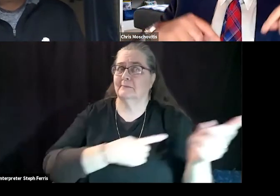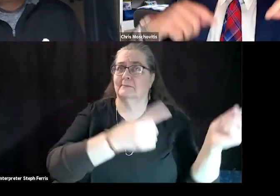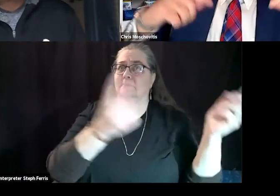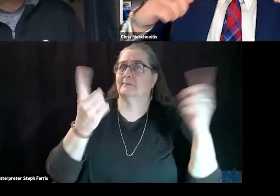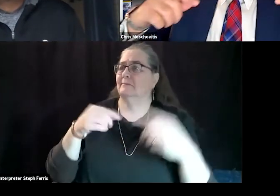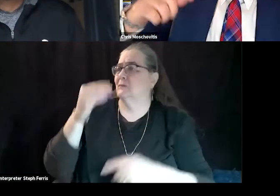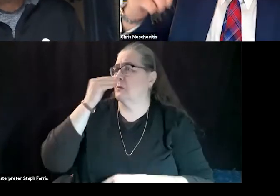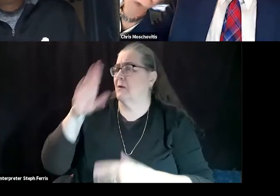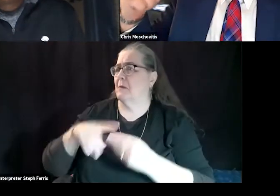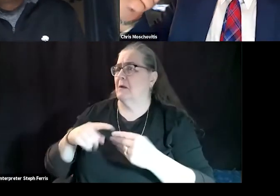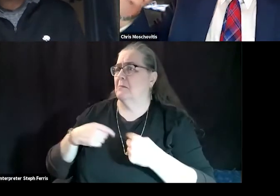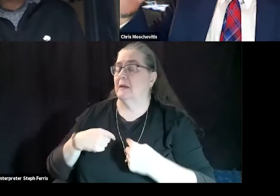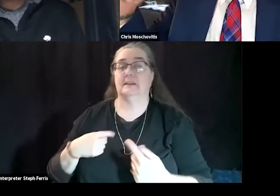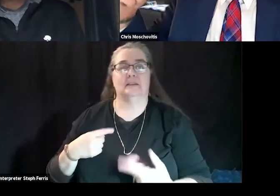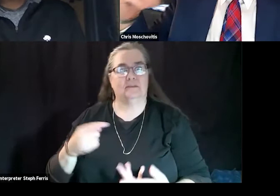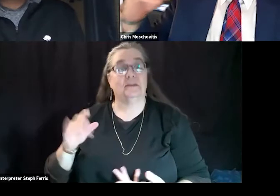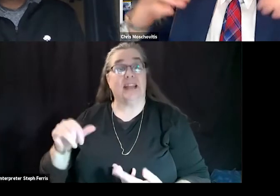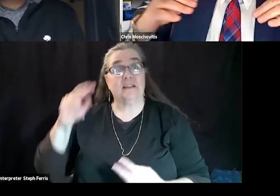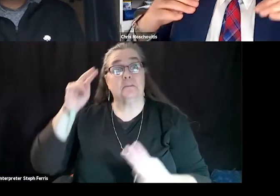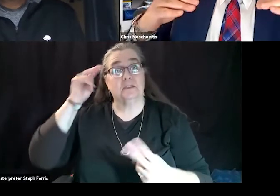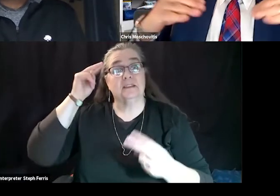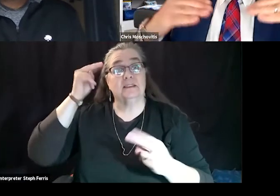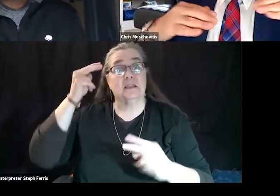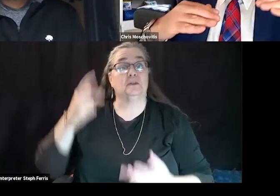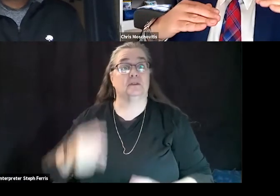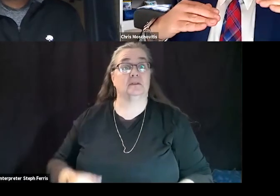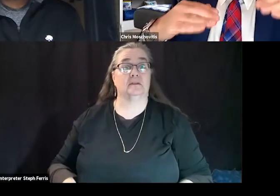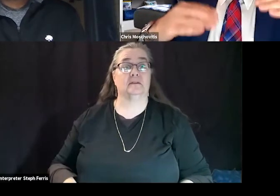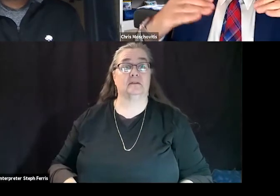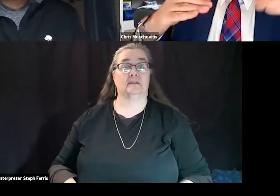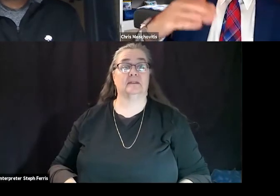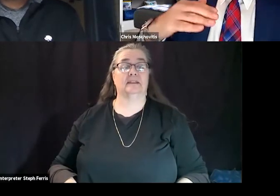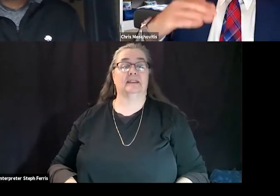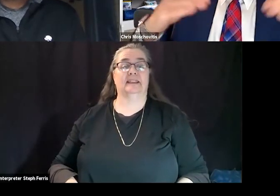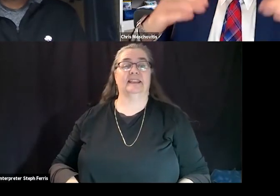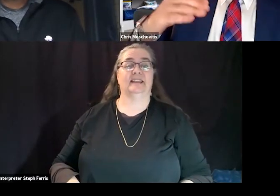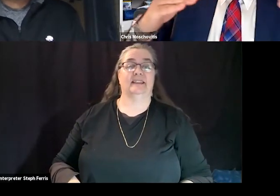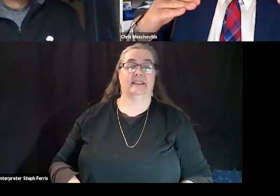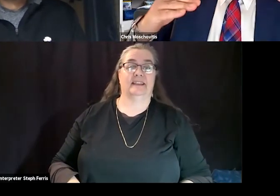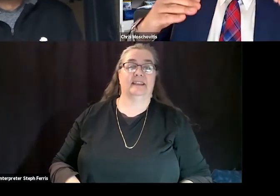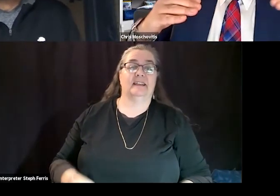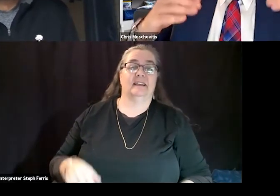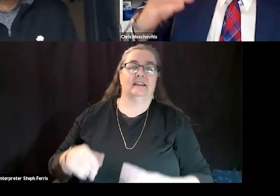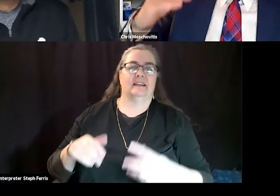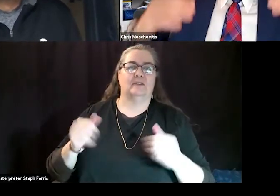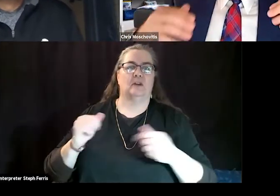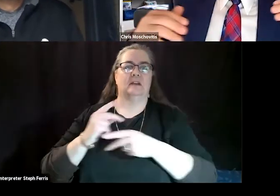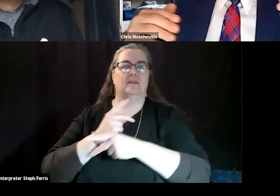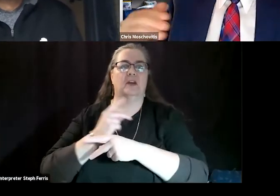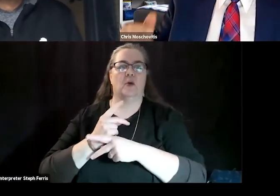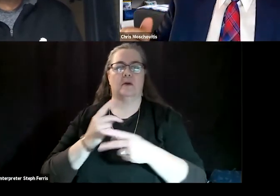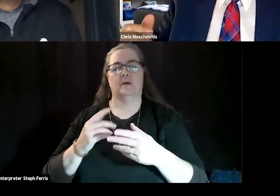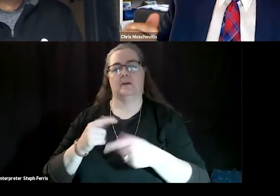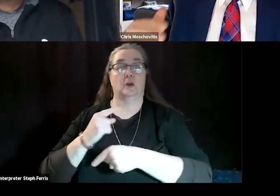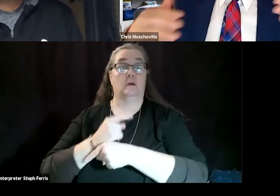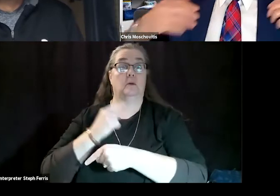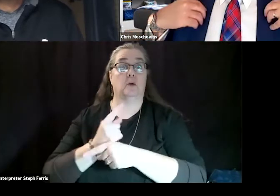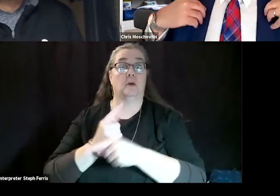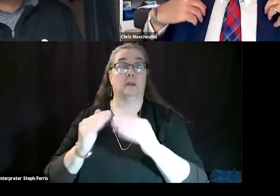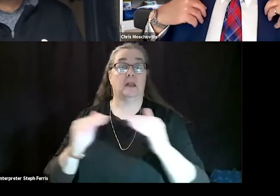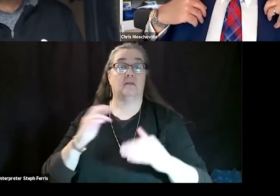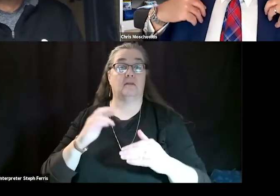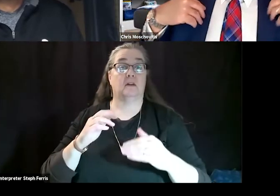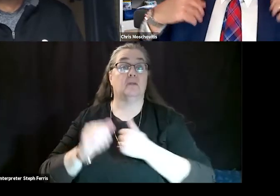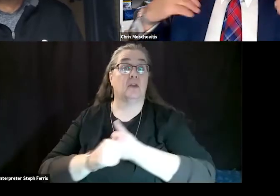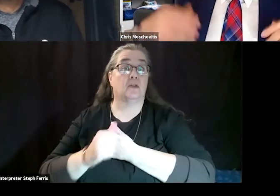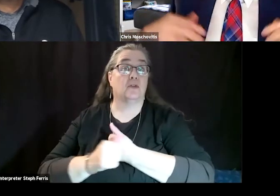the misconception grows and grows and grows. The idea of what is the appropriate level of threat grows directly from that. I'm not